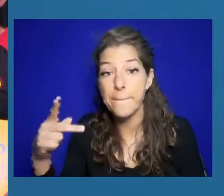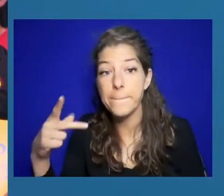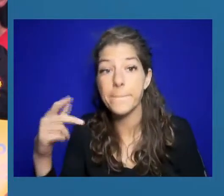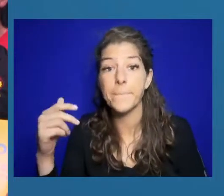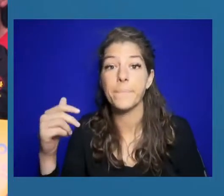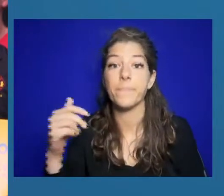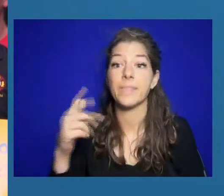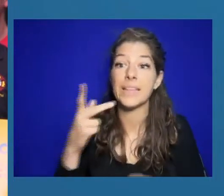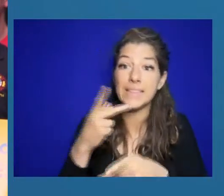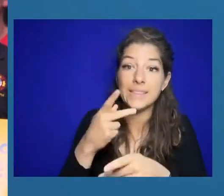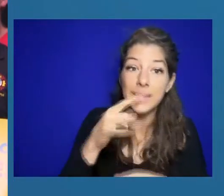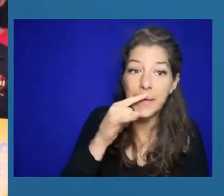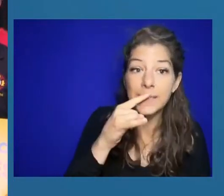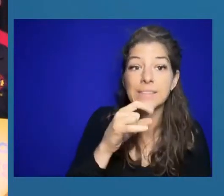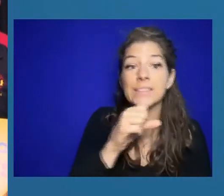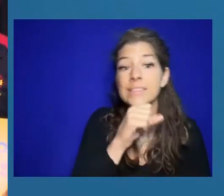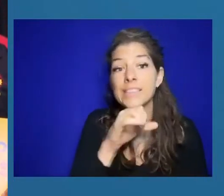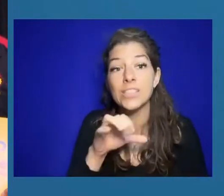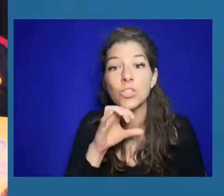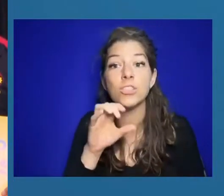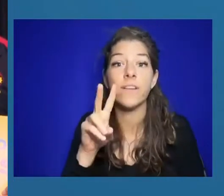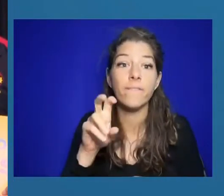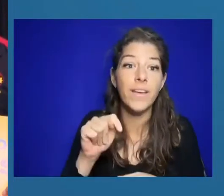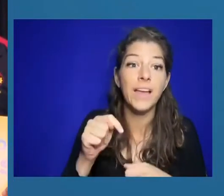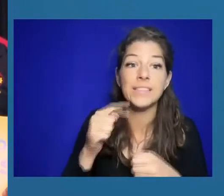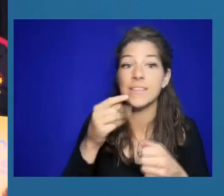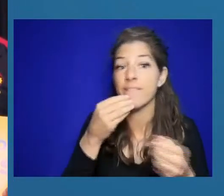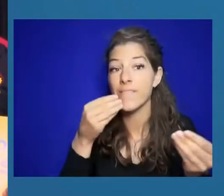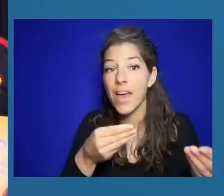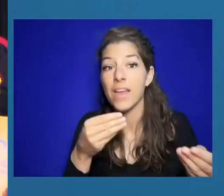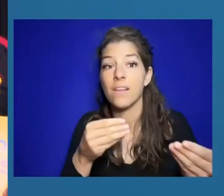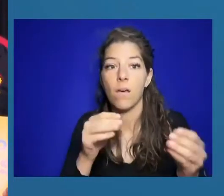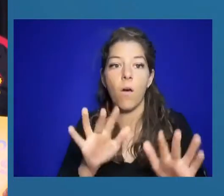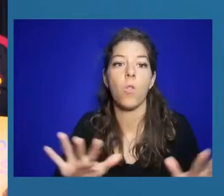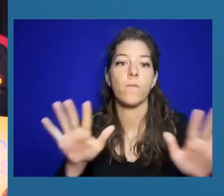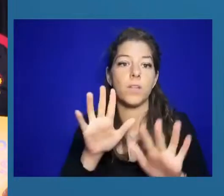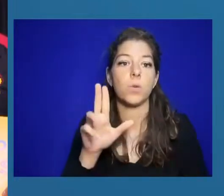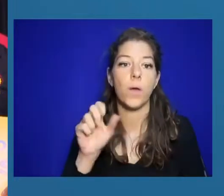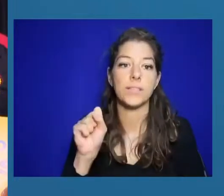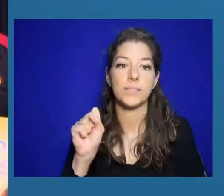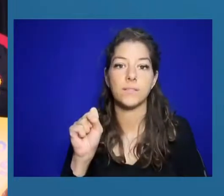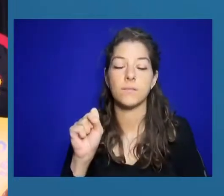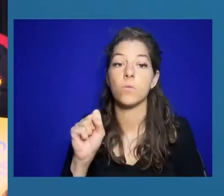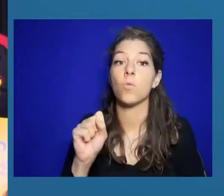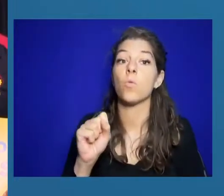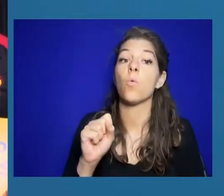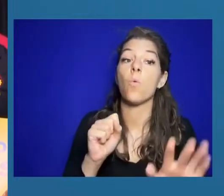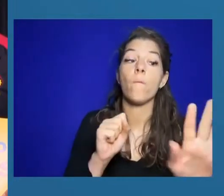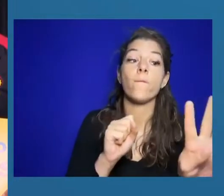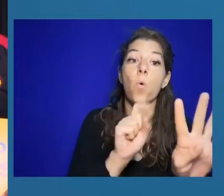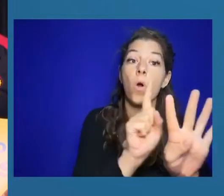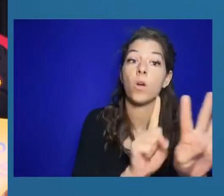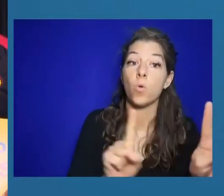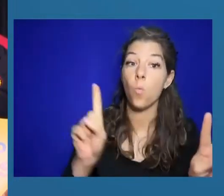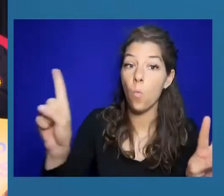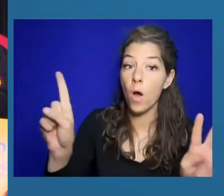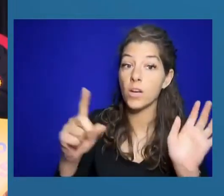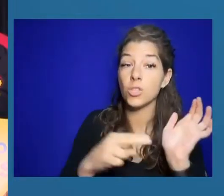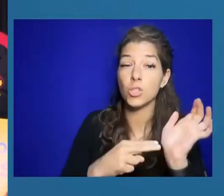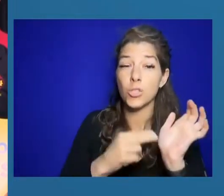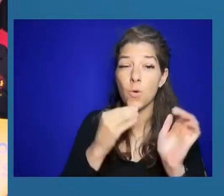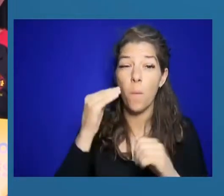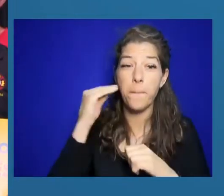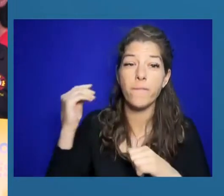kids and our seniors and our veterans fed across this country. 1 in 4 nursing homes at risk of